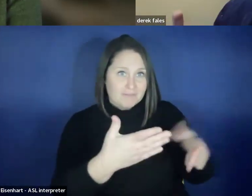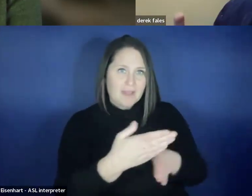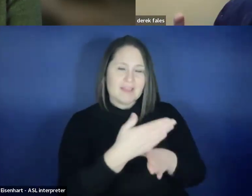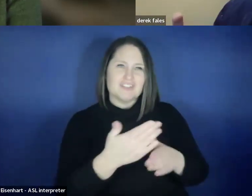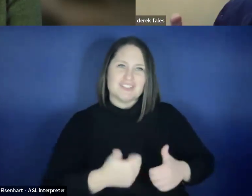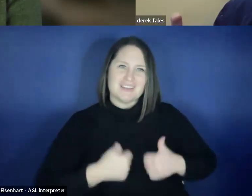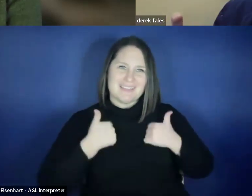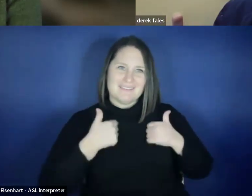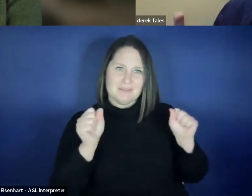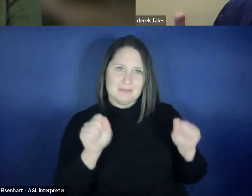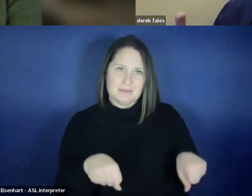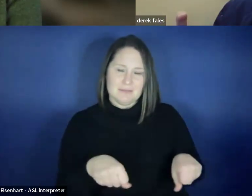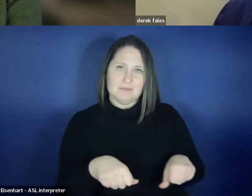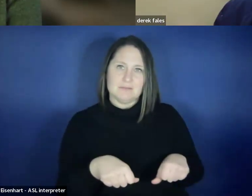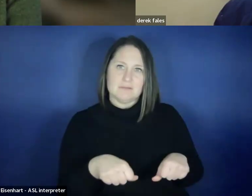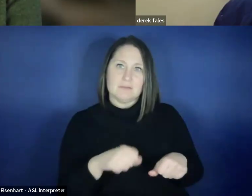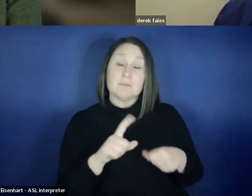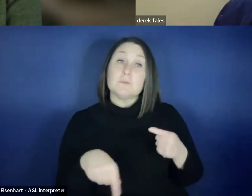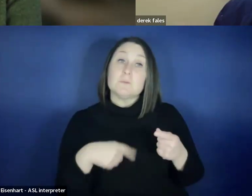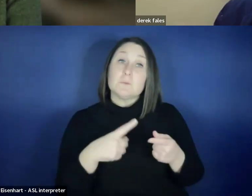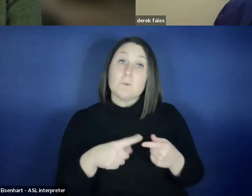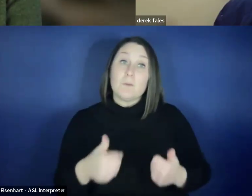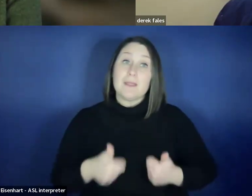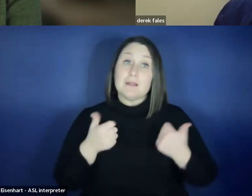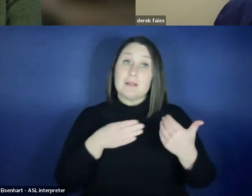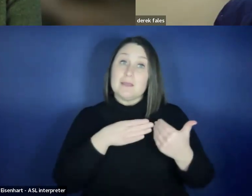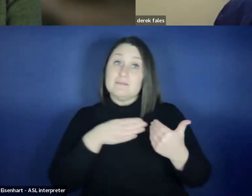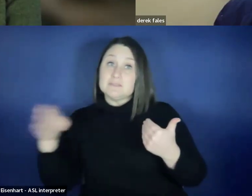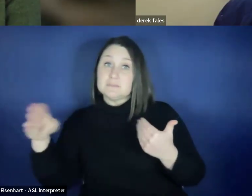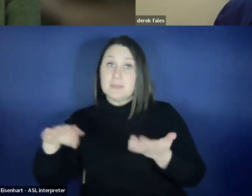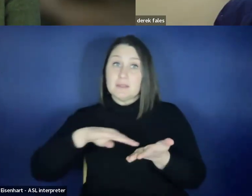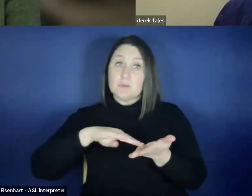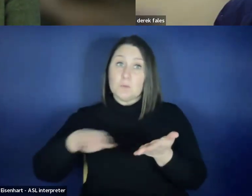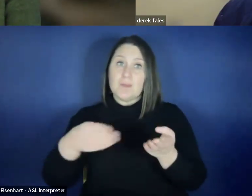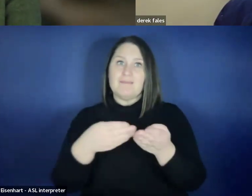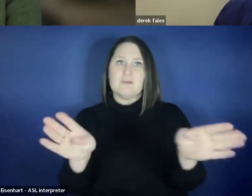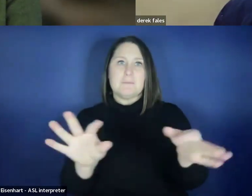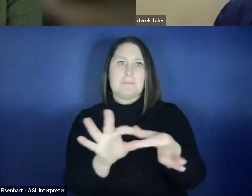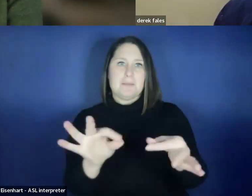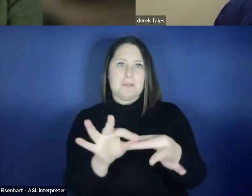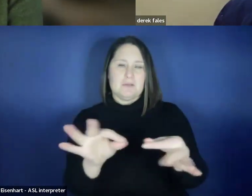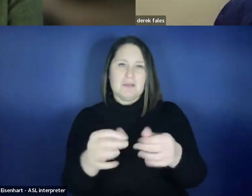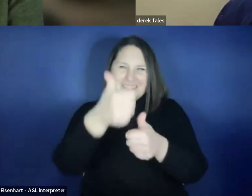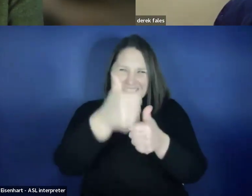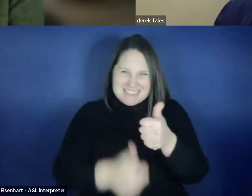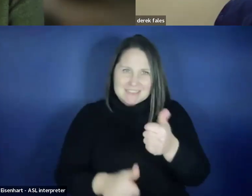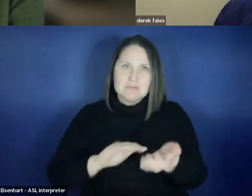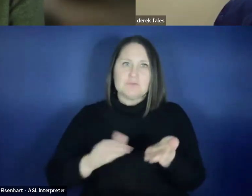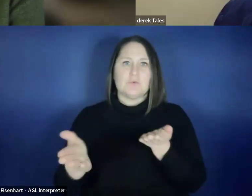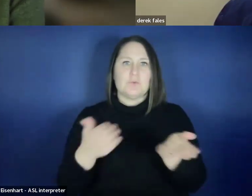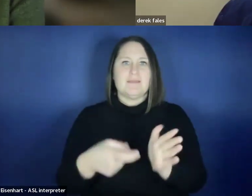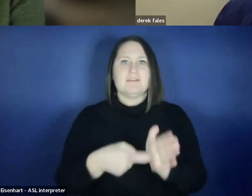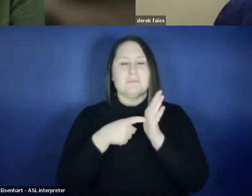it's important as once the lifespan waiver application goes out for public comment, each waiver service has